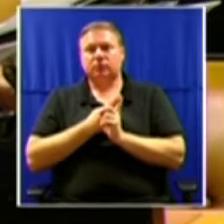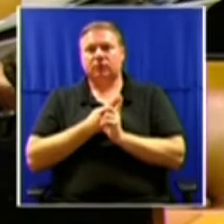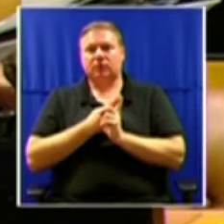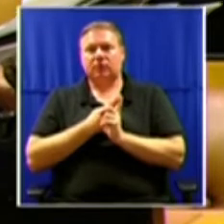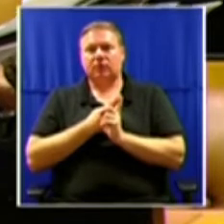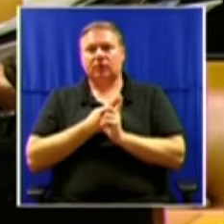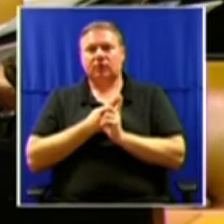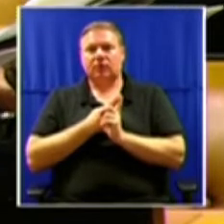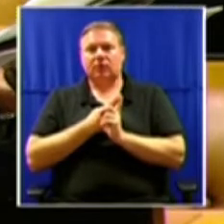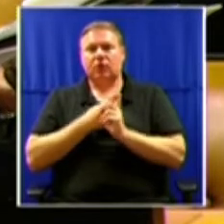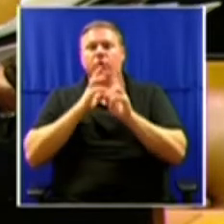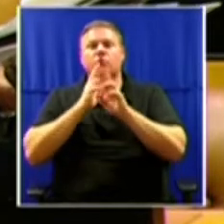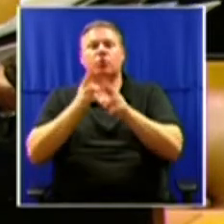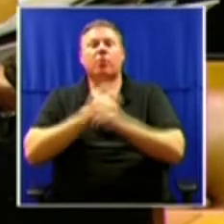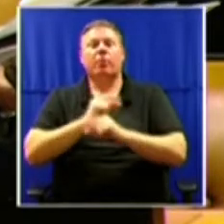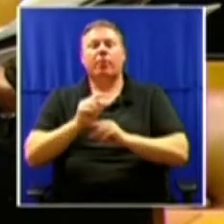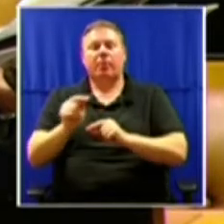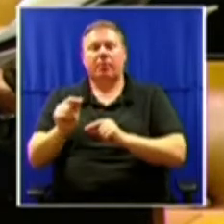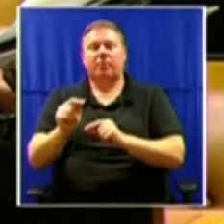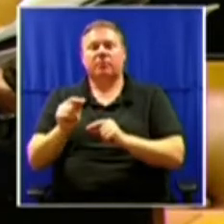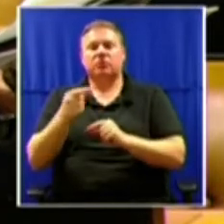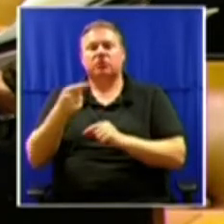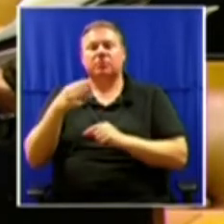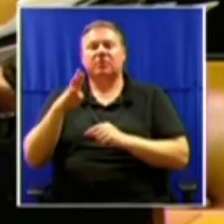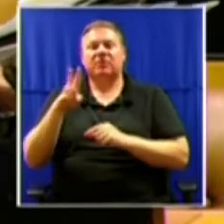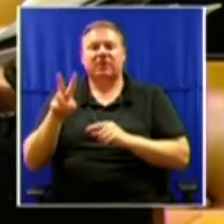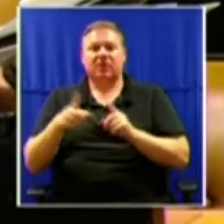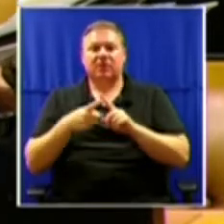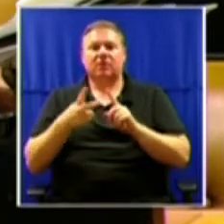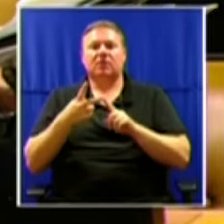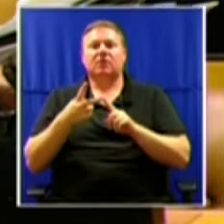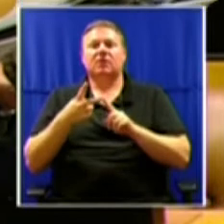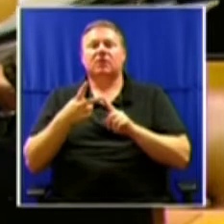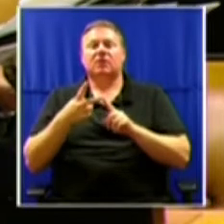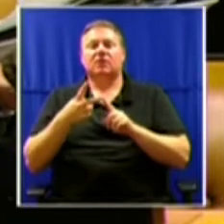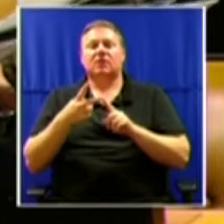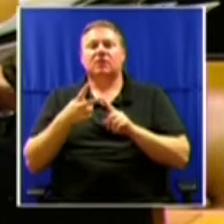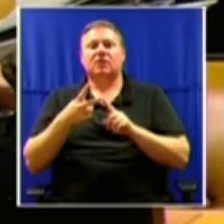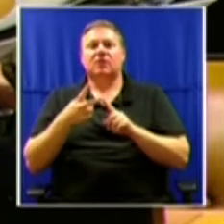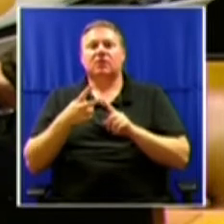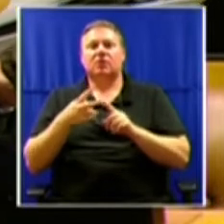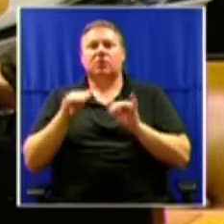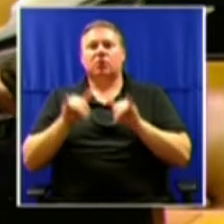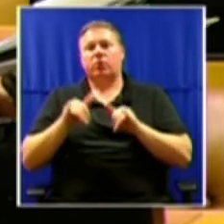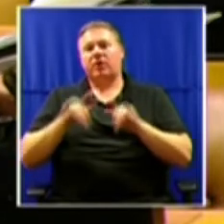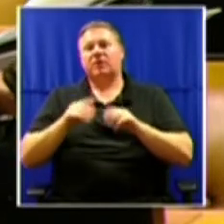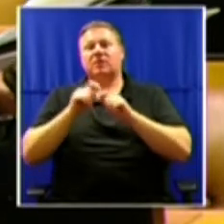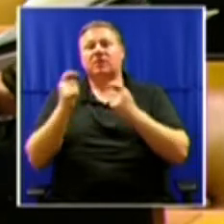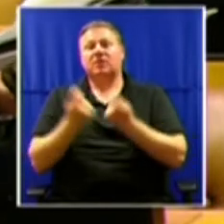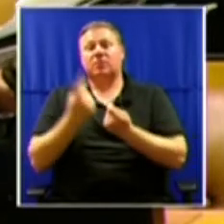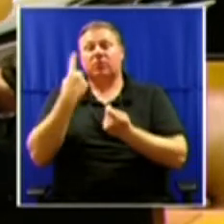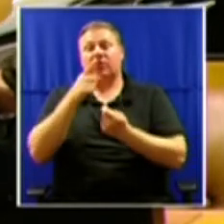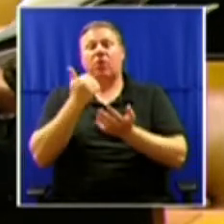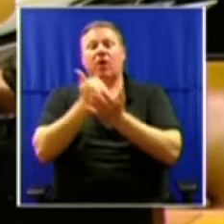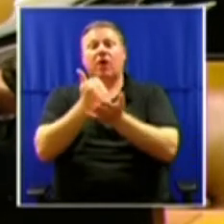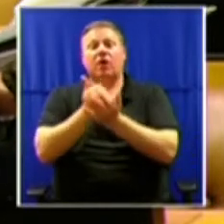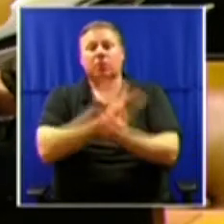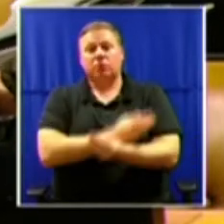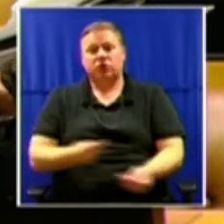child protection, and sexual offences standby teams which are on call in all